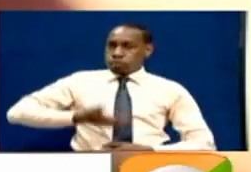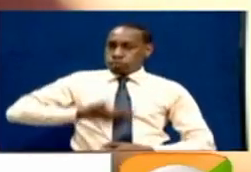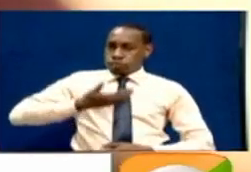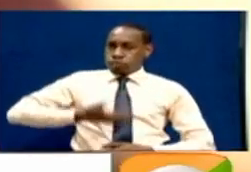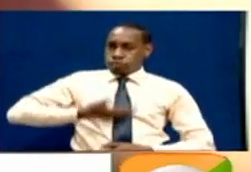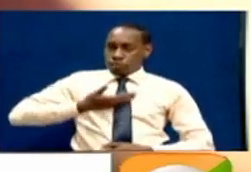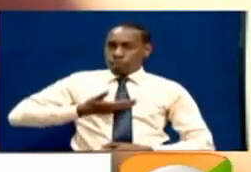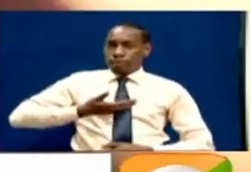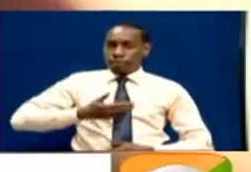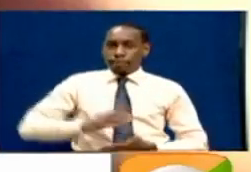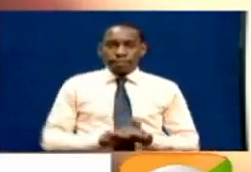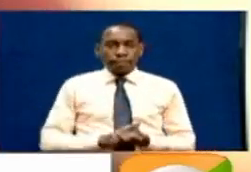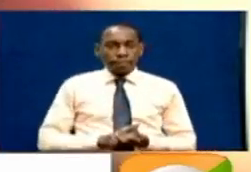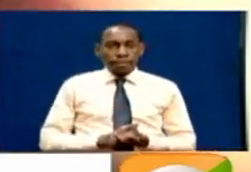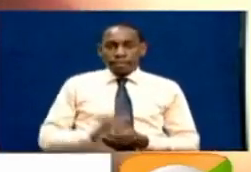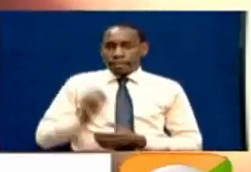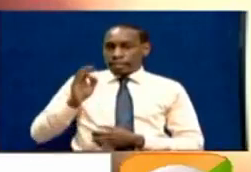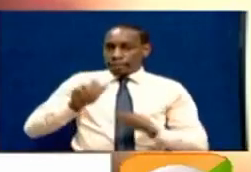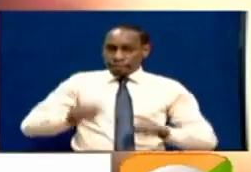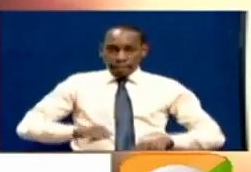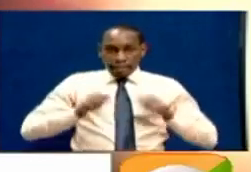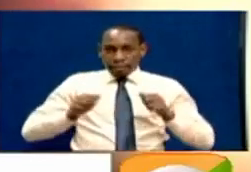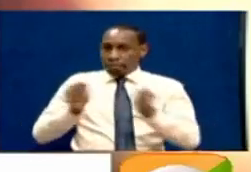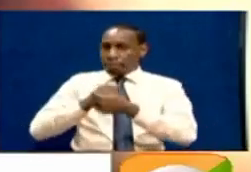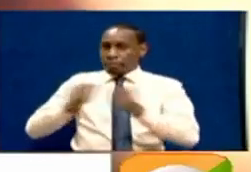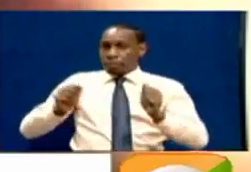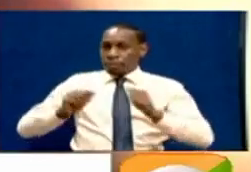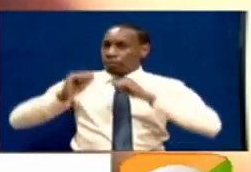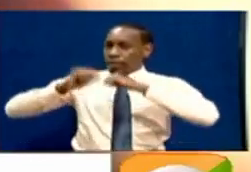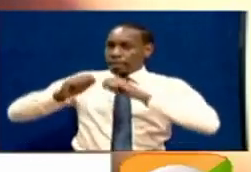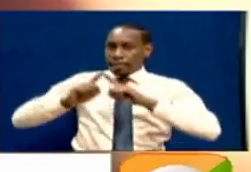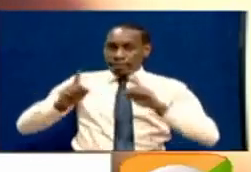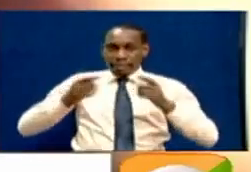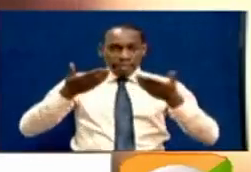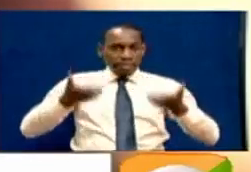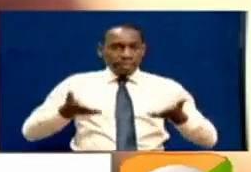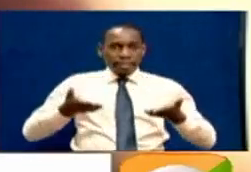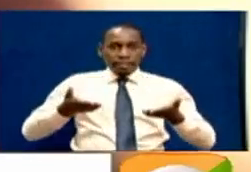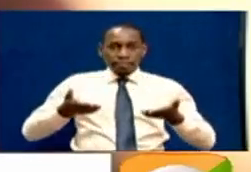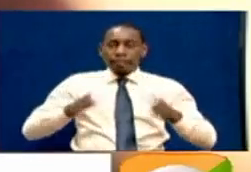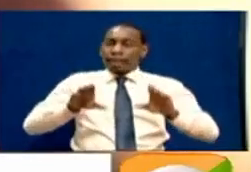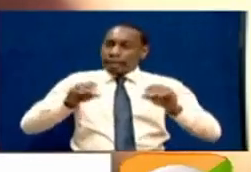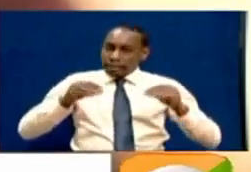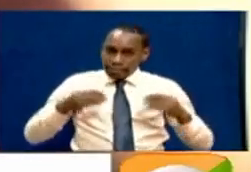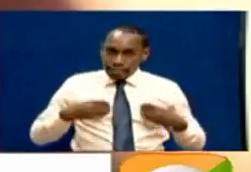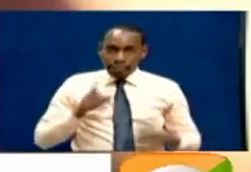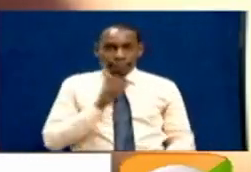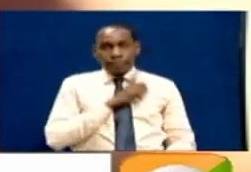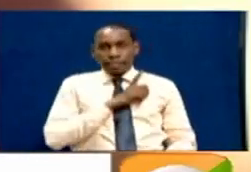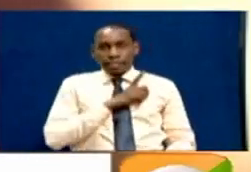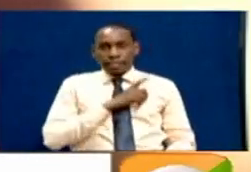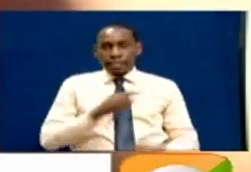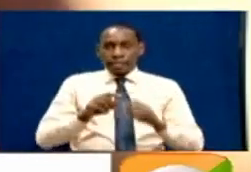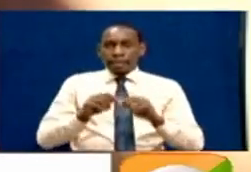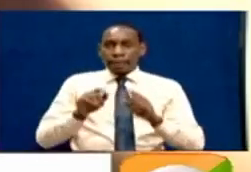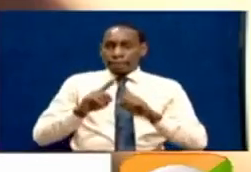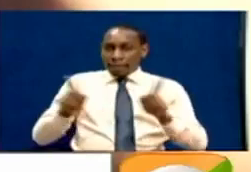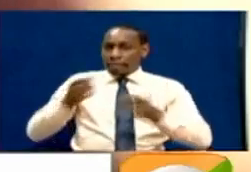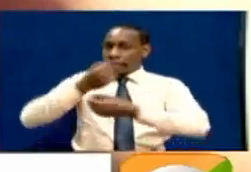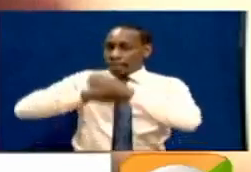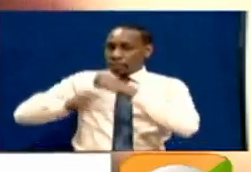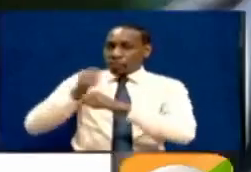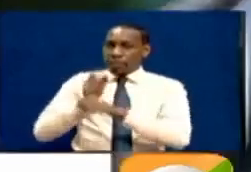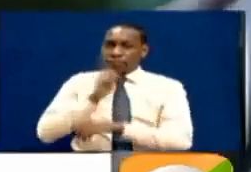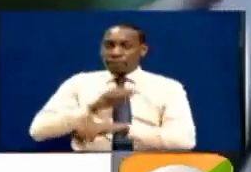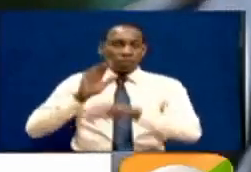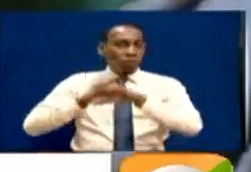juu angekuwa sijui kama tungelewana lakini by now I will have to accept lakini chenye amenifanyia